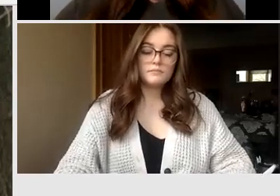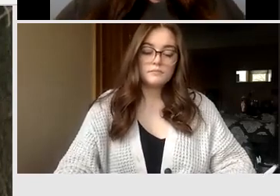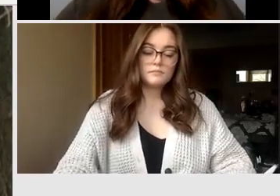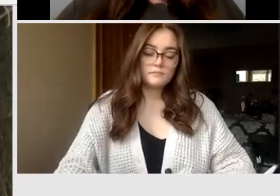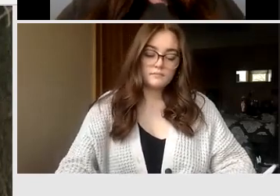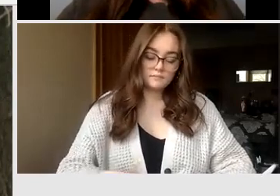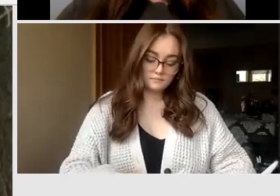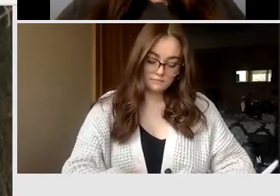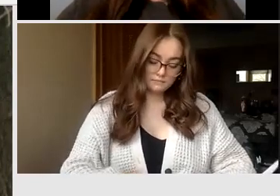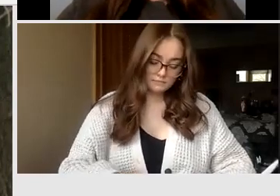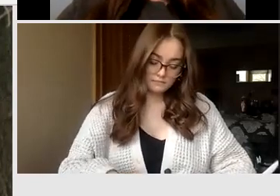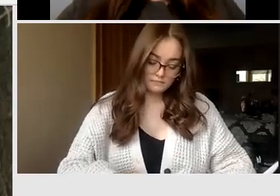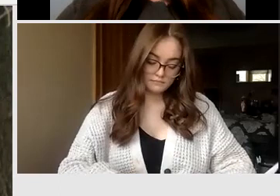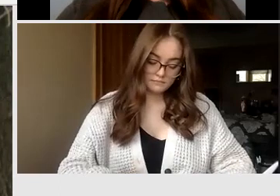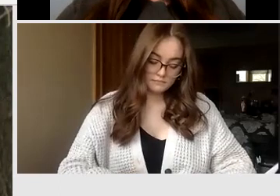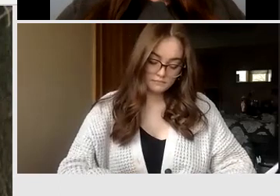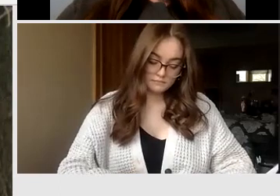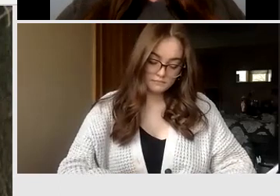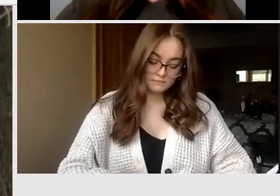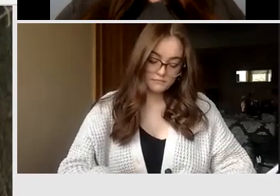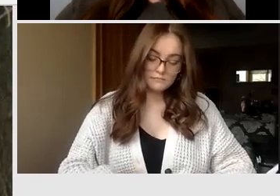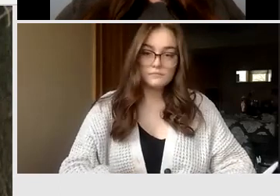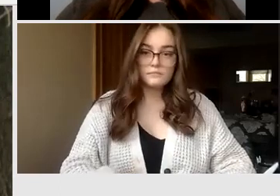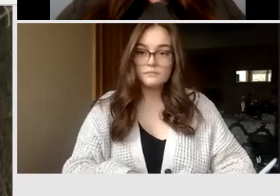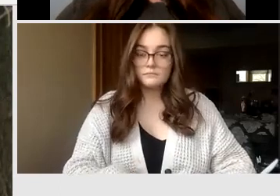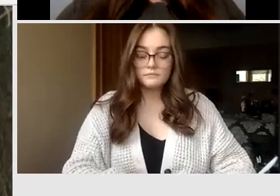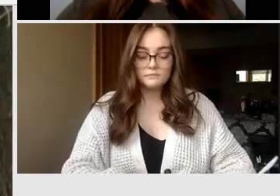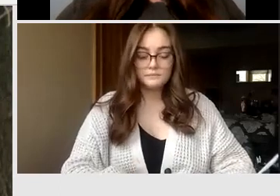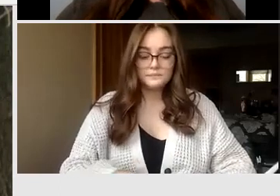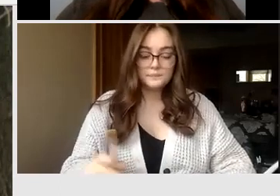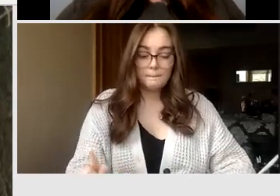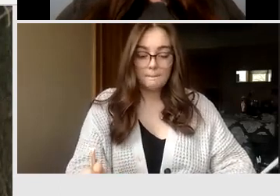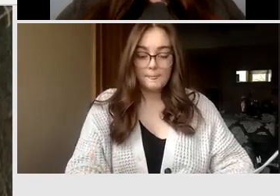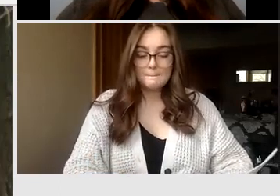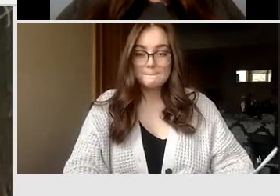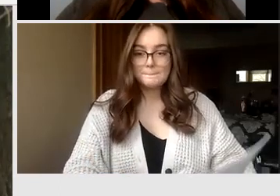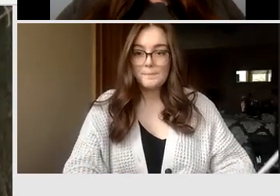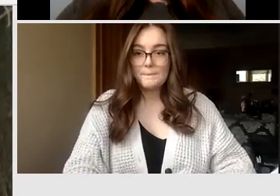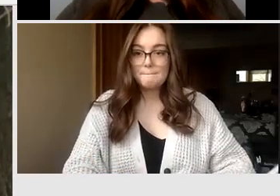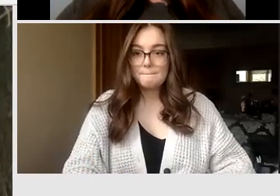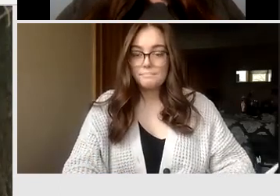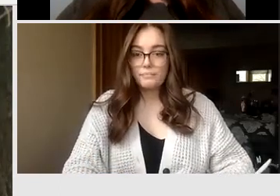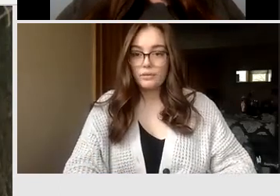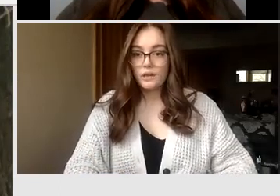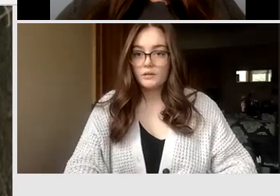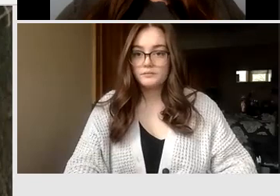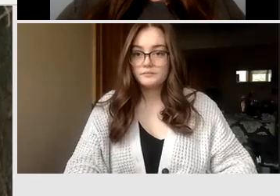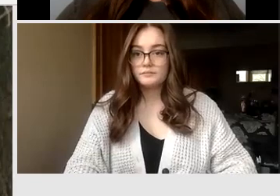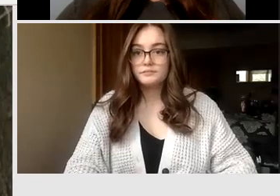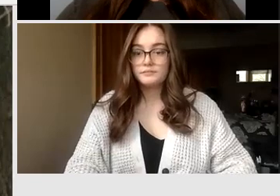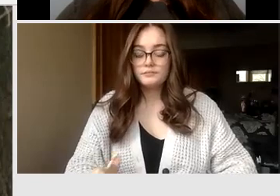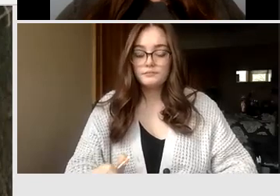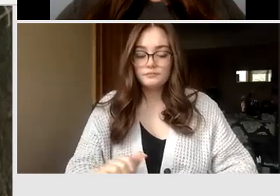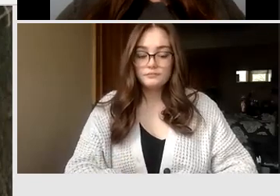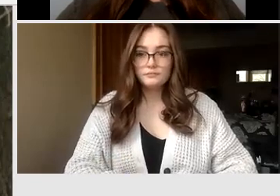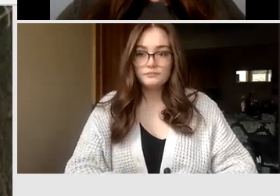Americans were no strangers to the horrors and death brought on by war. But the Civil War proved to be far bloodier than any war before it. The